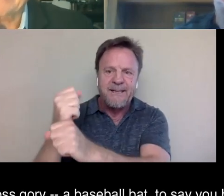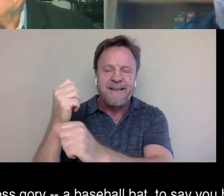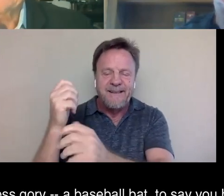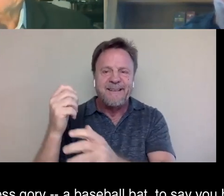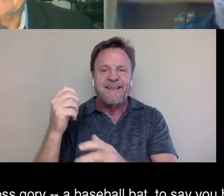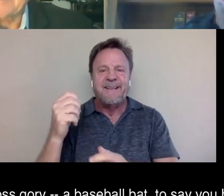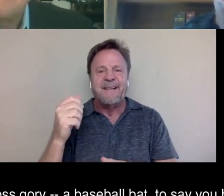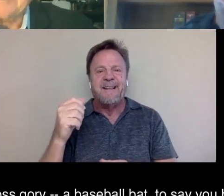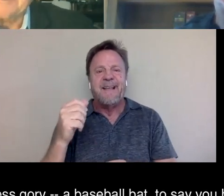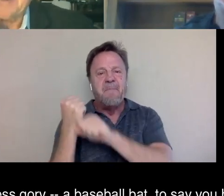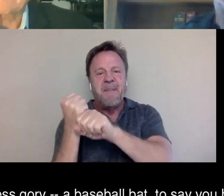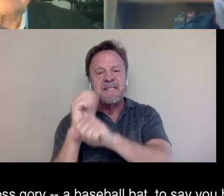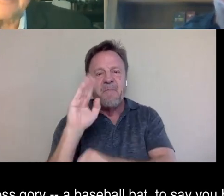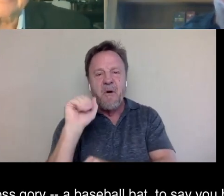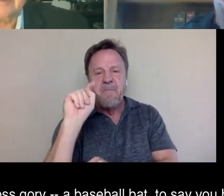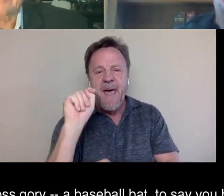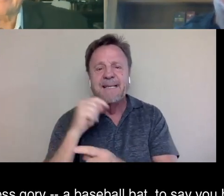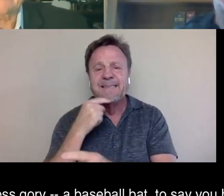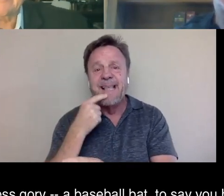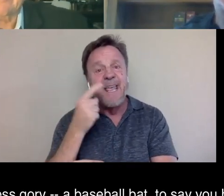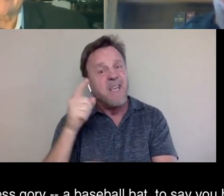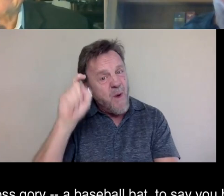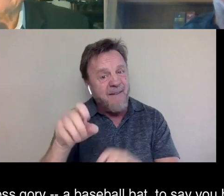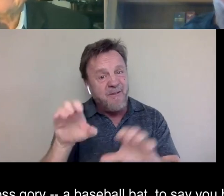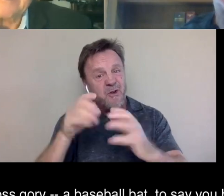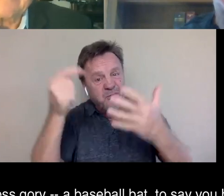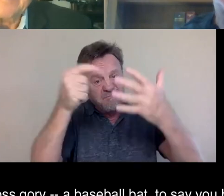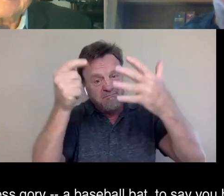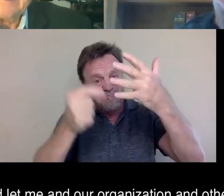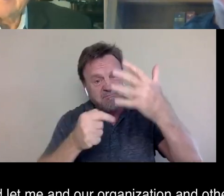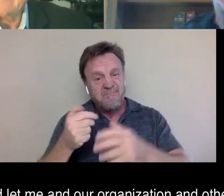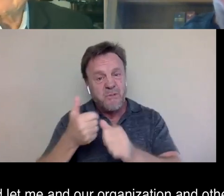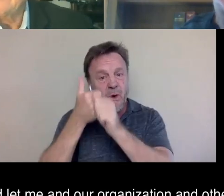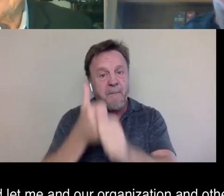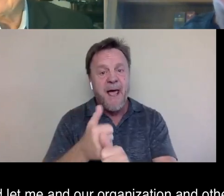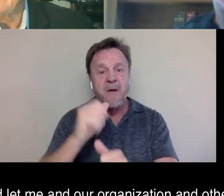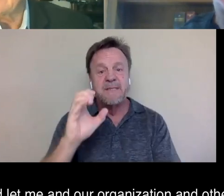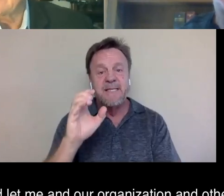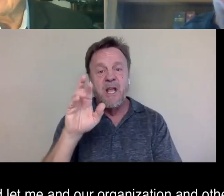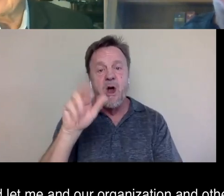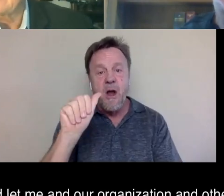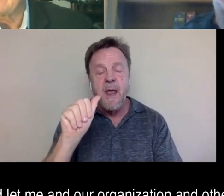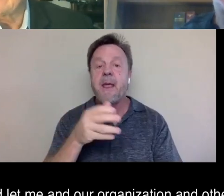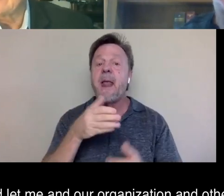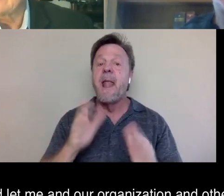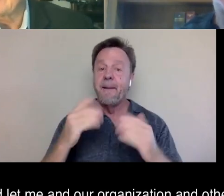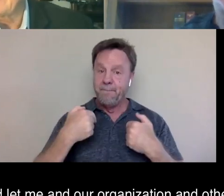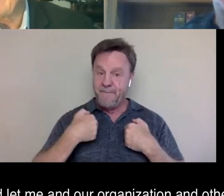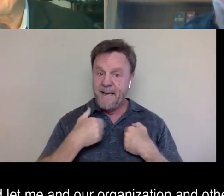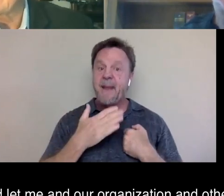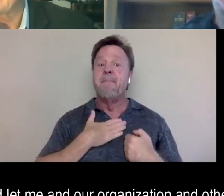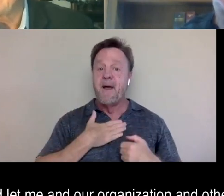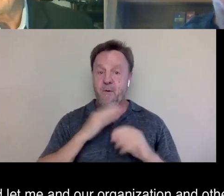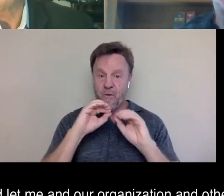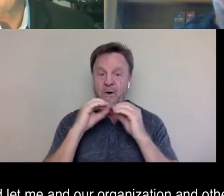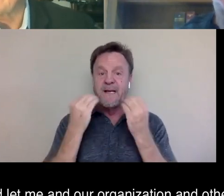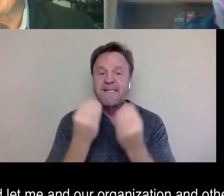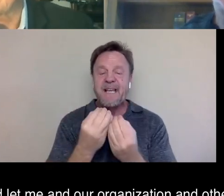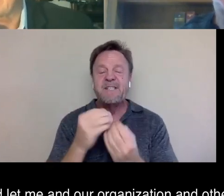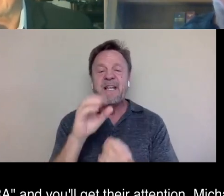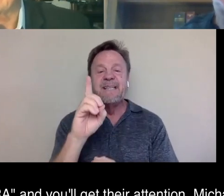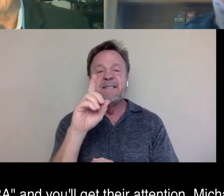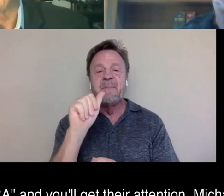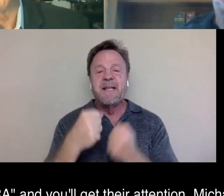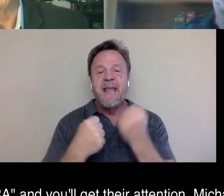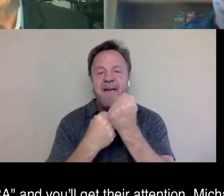baseball bat, to say you have to do this to comply with CRA, and then say, and let me and our organization and other disability advocates help you